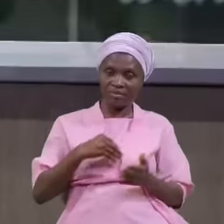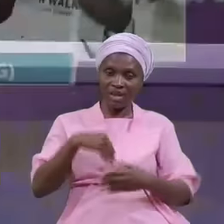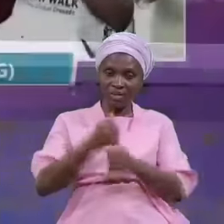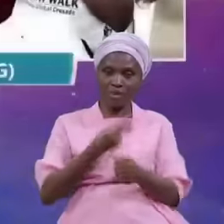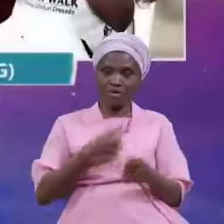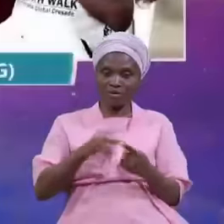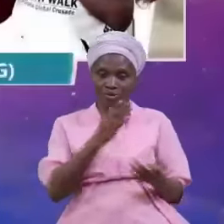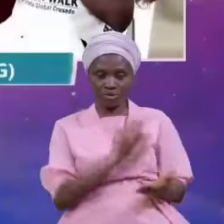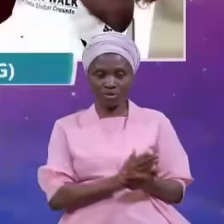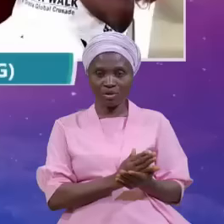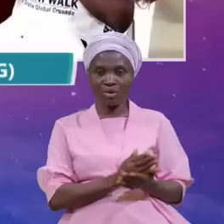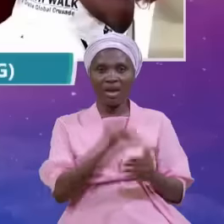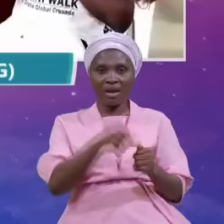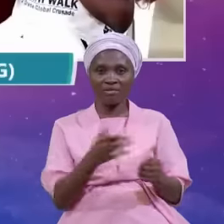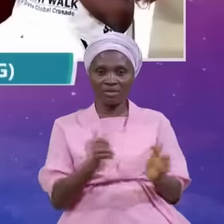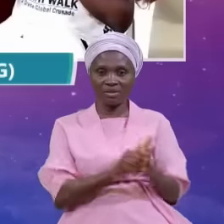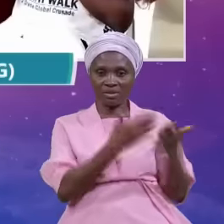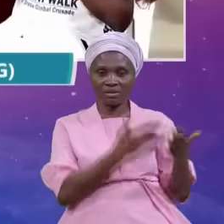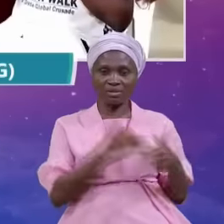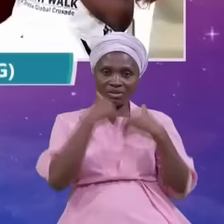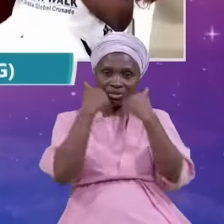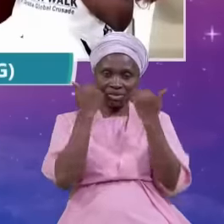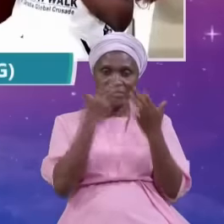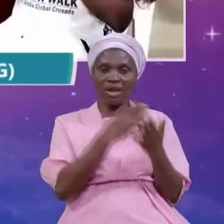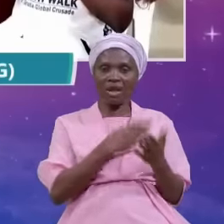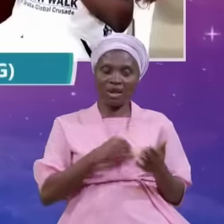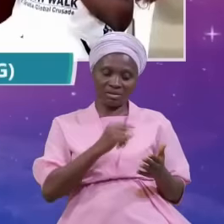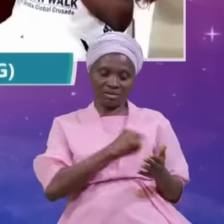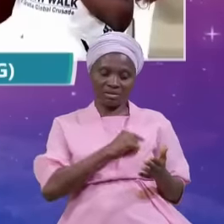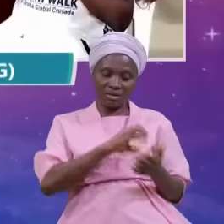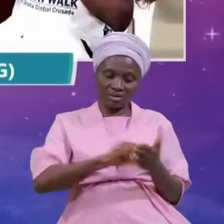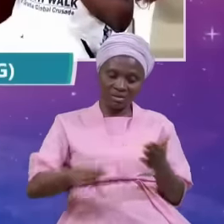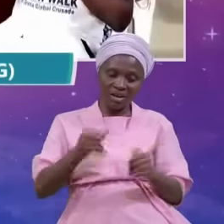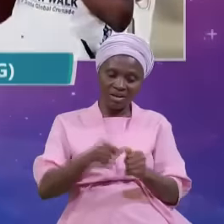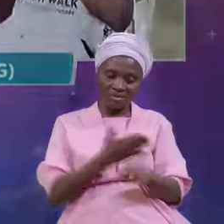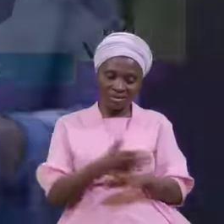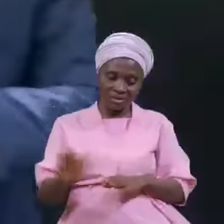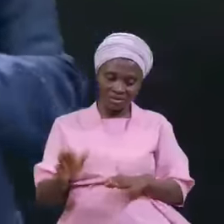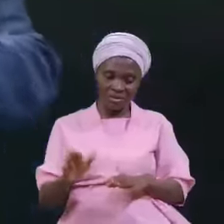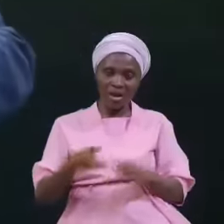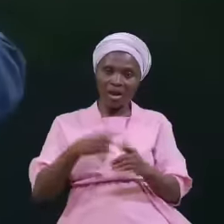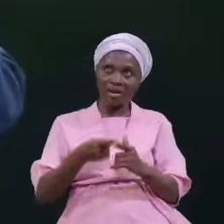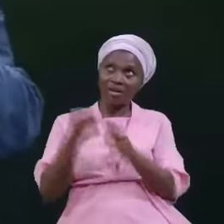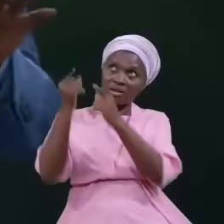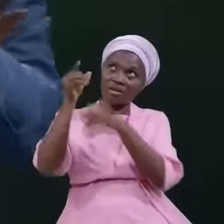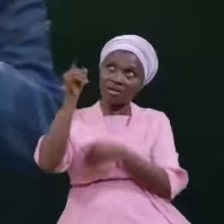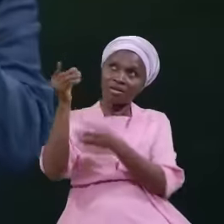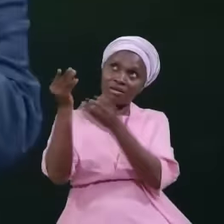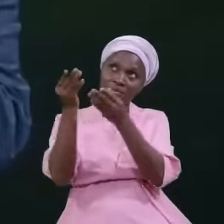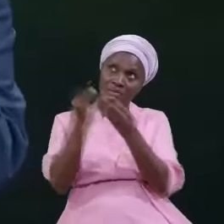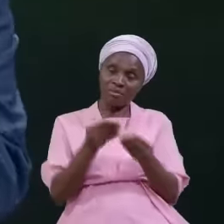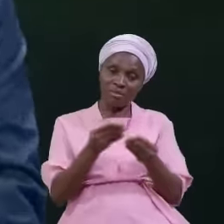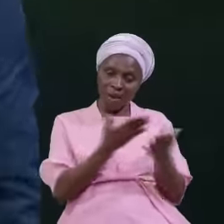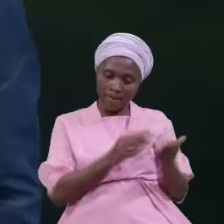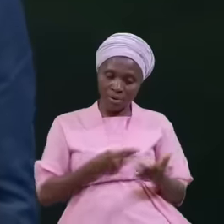brings shame and guilt, takes everything away, and it brings us into glory. It will be fulfilled in